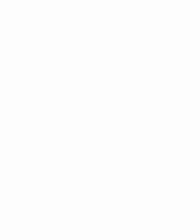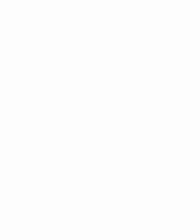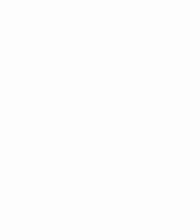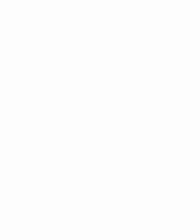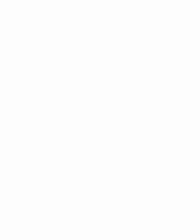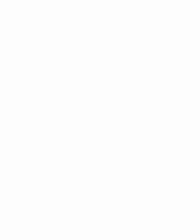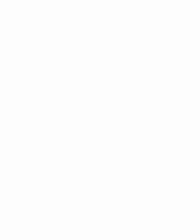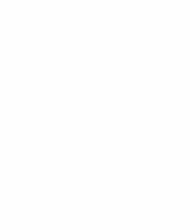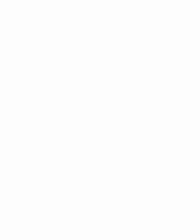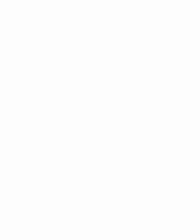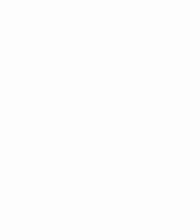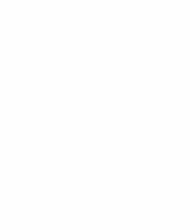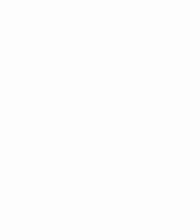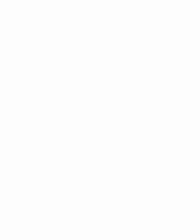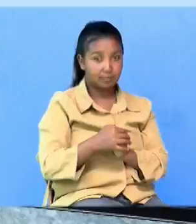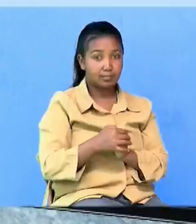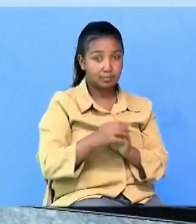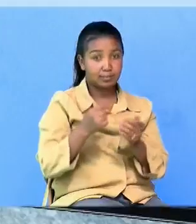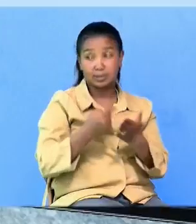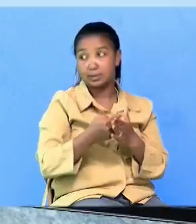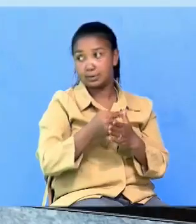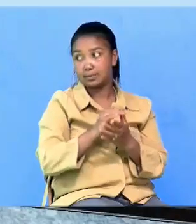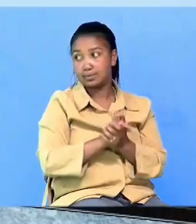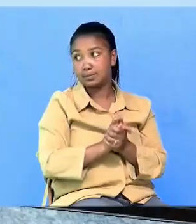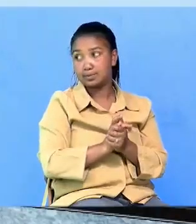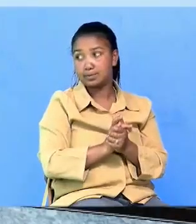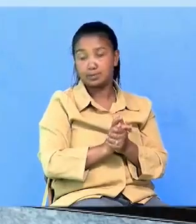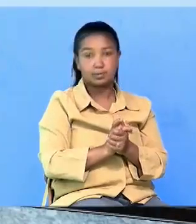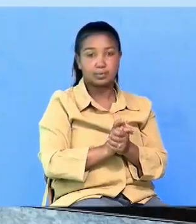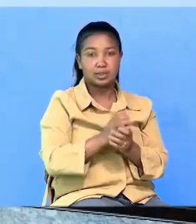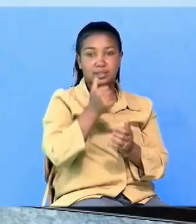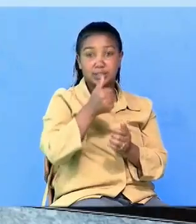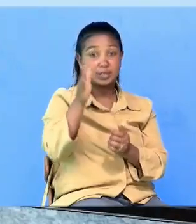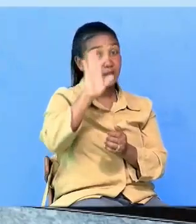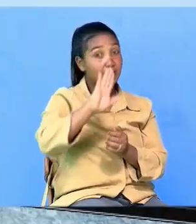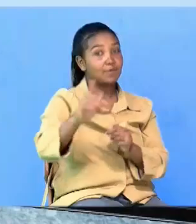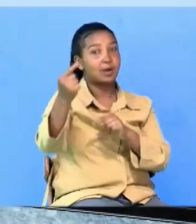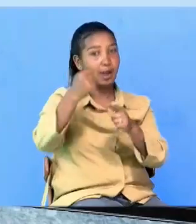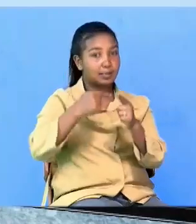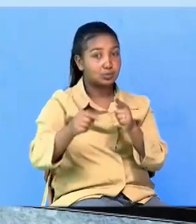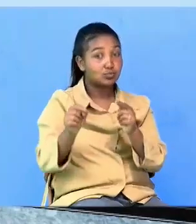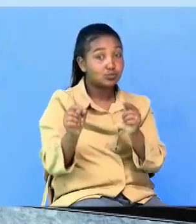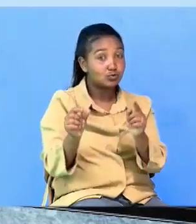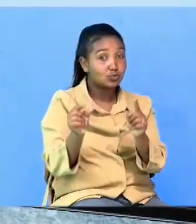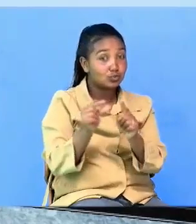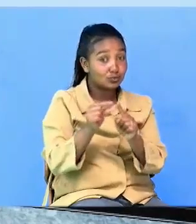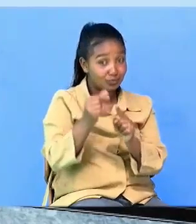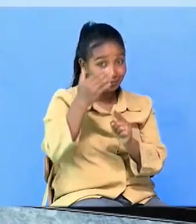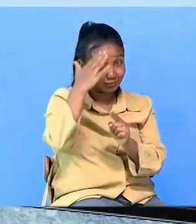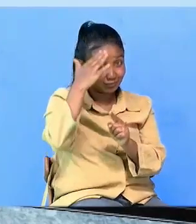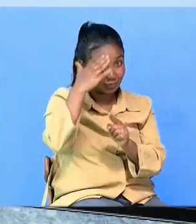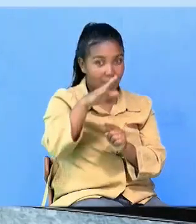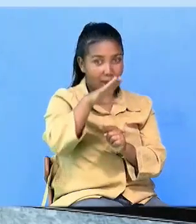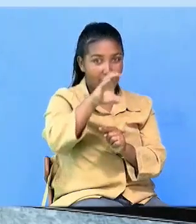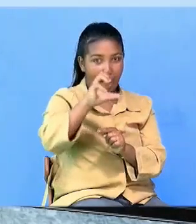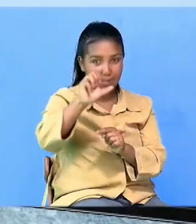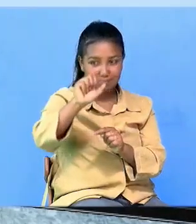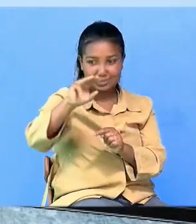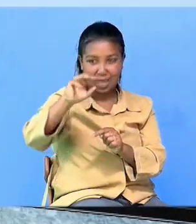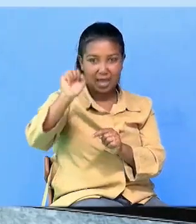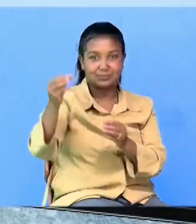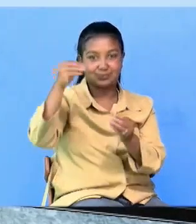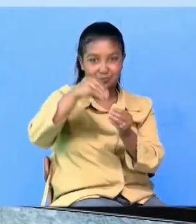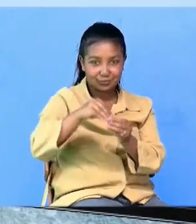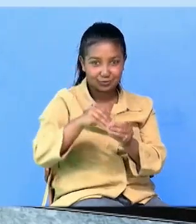See? Here now there is this. Because don't forget that the rule of third person singular. Third